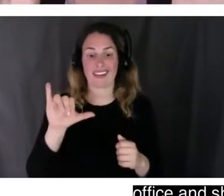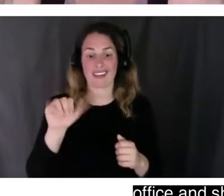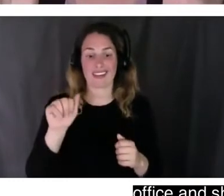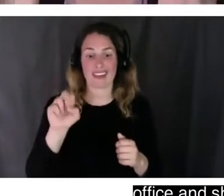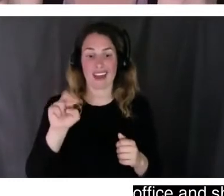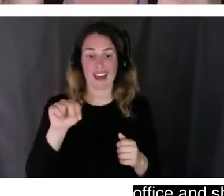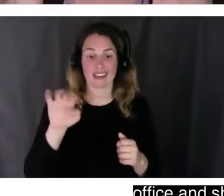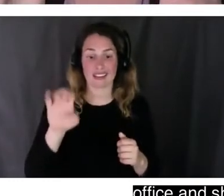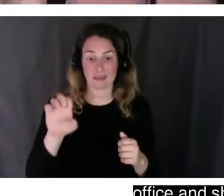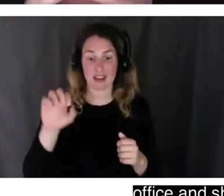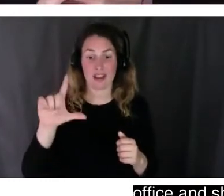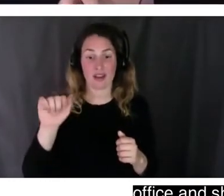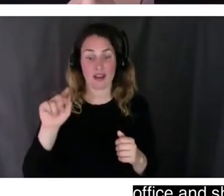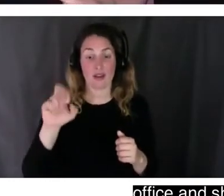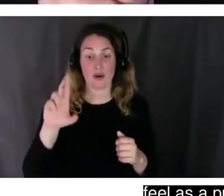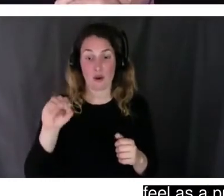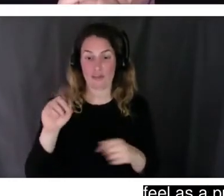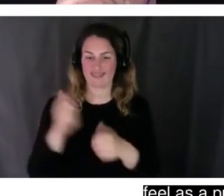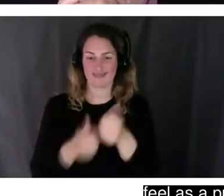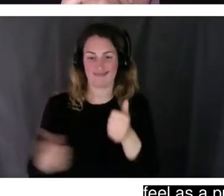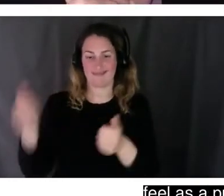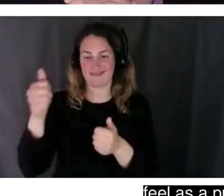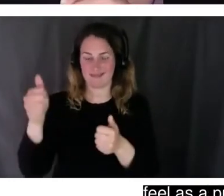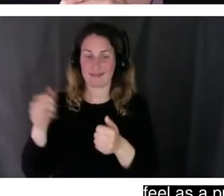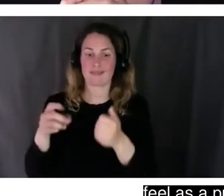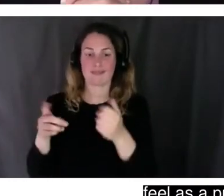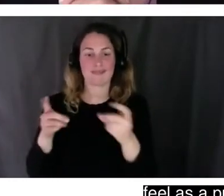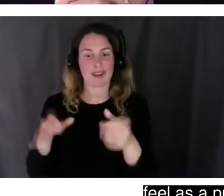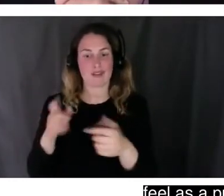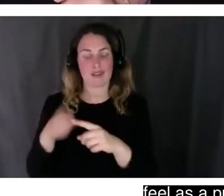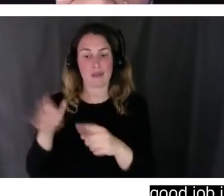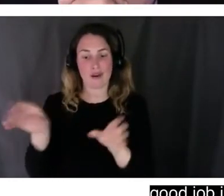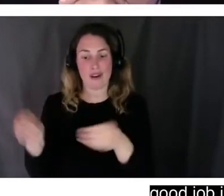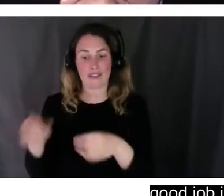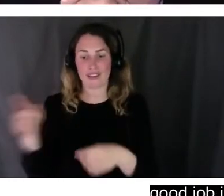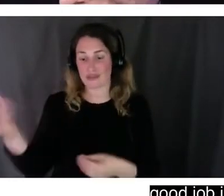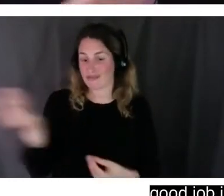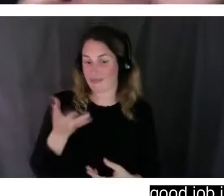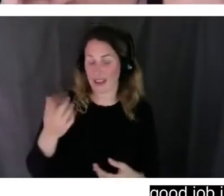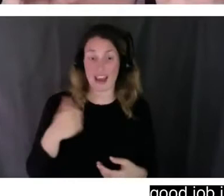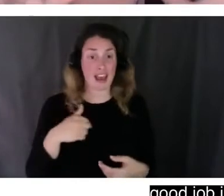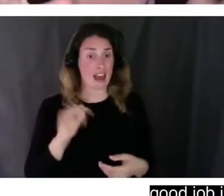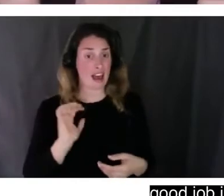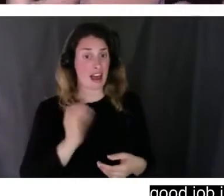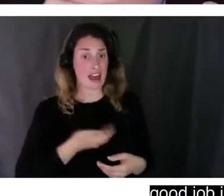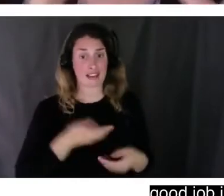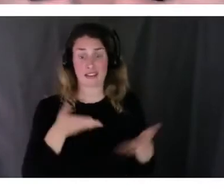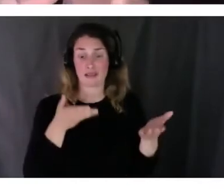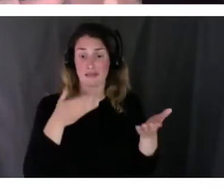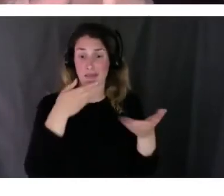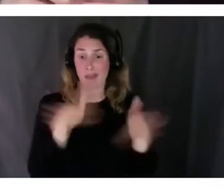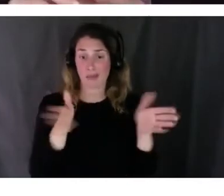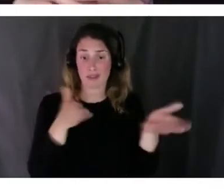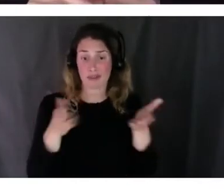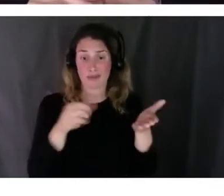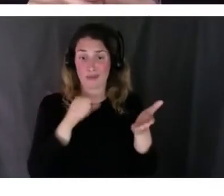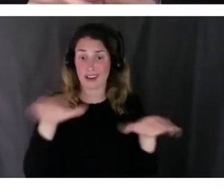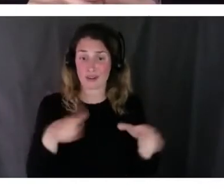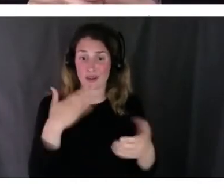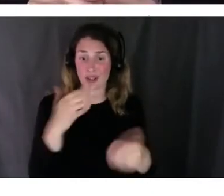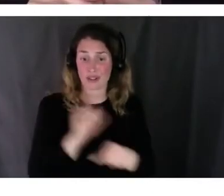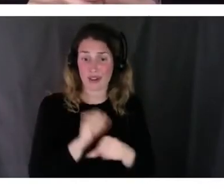her office. And she was the one who said to me, I feel as a public service, we haven't done a good job in that, not only hiring, but in the promotion. So I